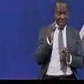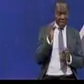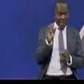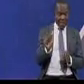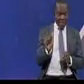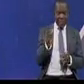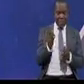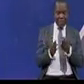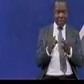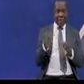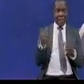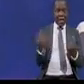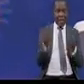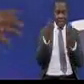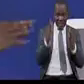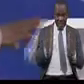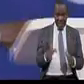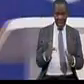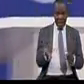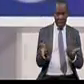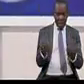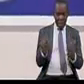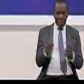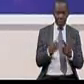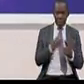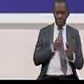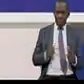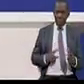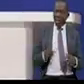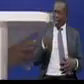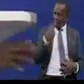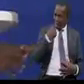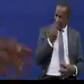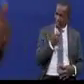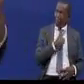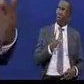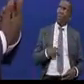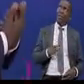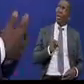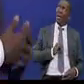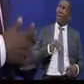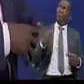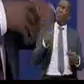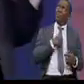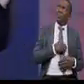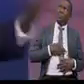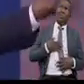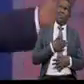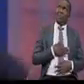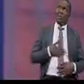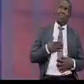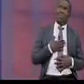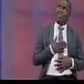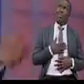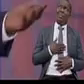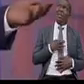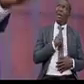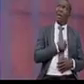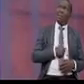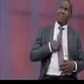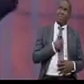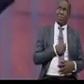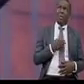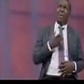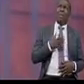she'll be saved. If a profligate comes and he says, my life has been wasted,